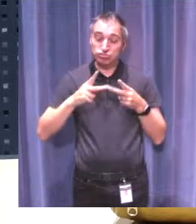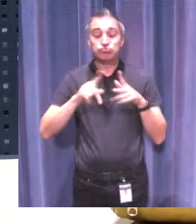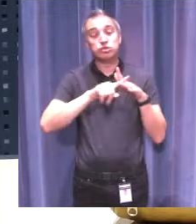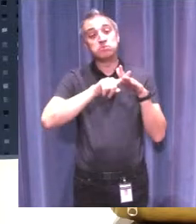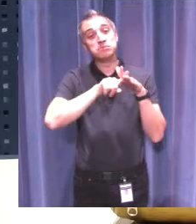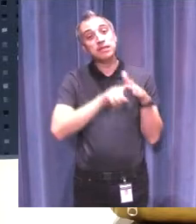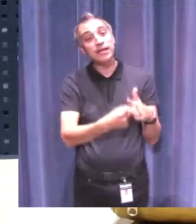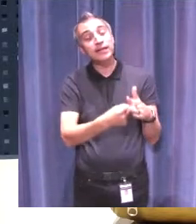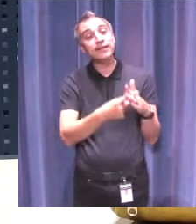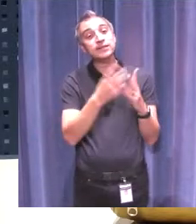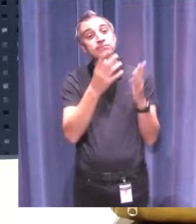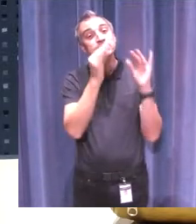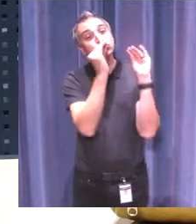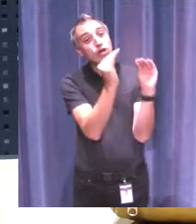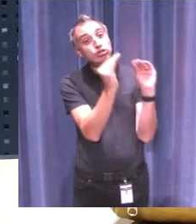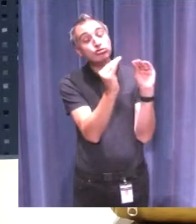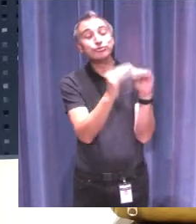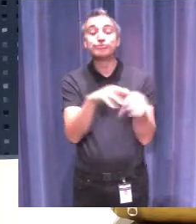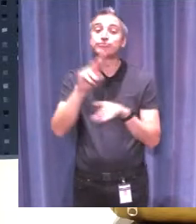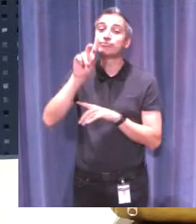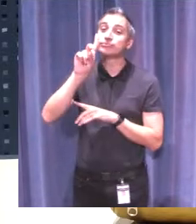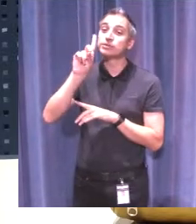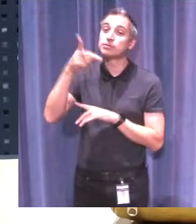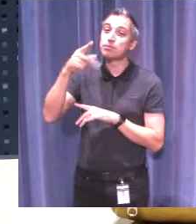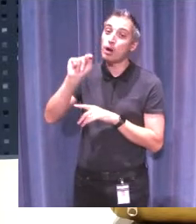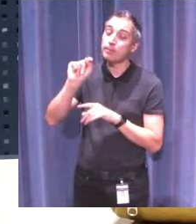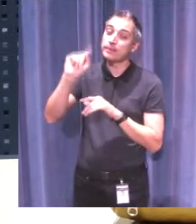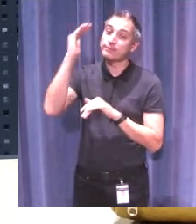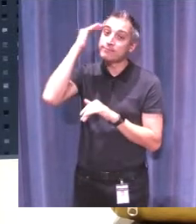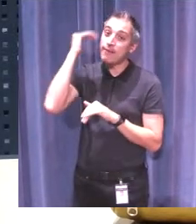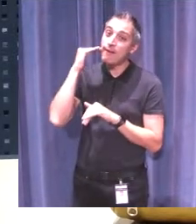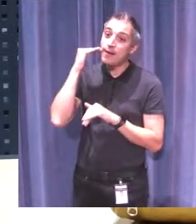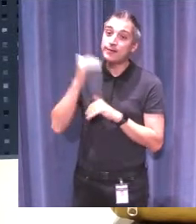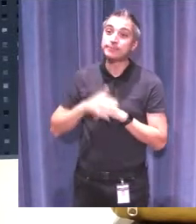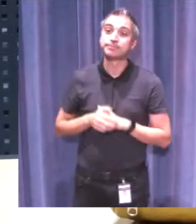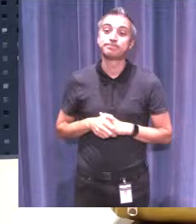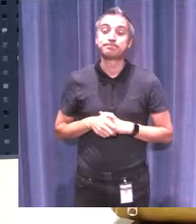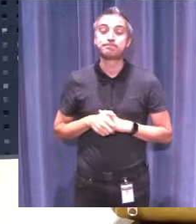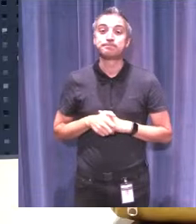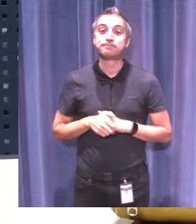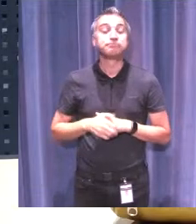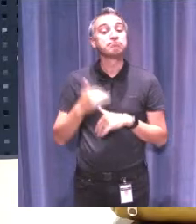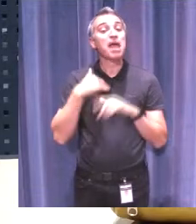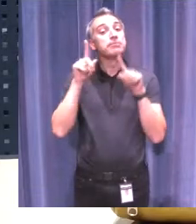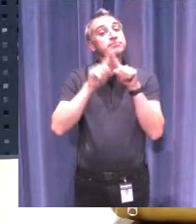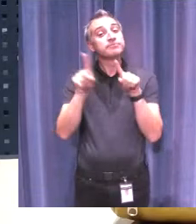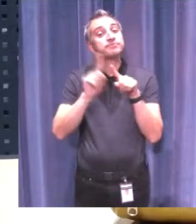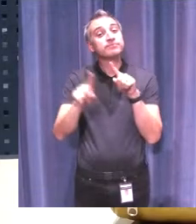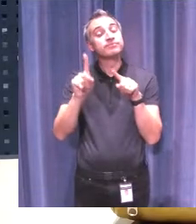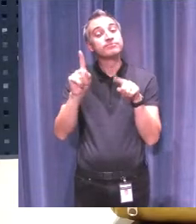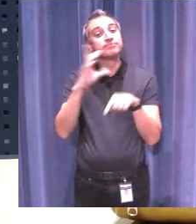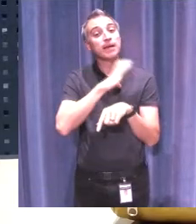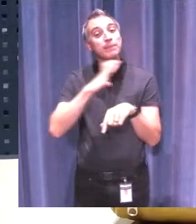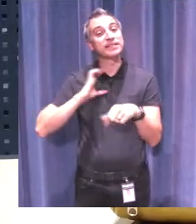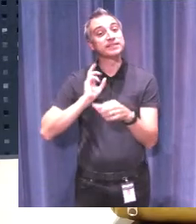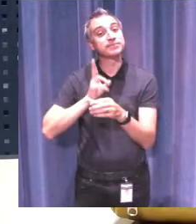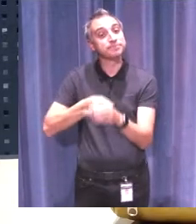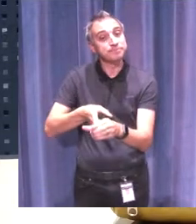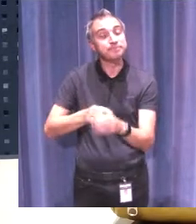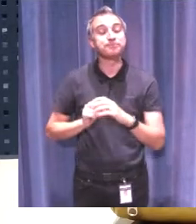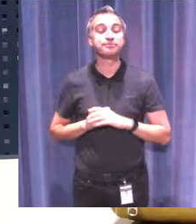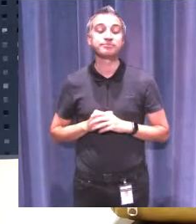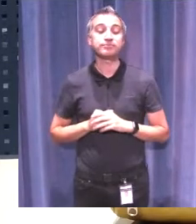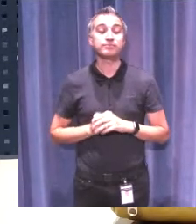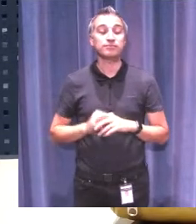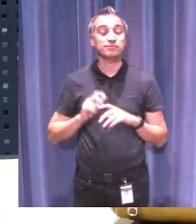beginning instructor to department head, I have been on numerous committees. I've also,